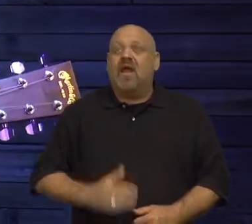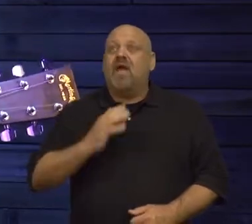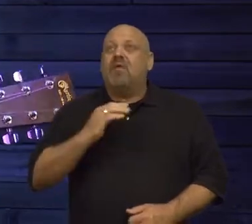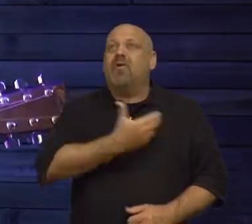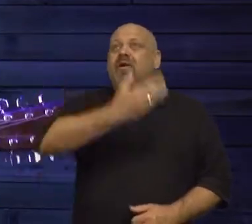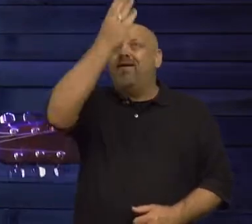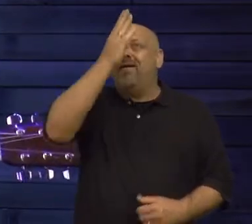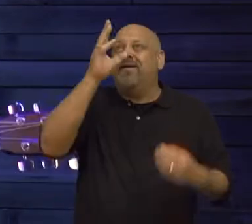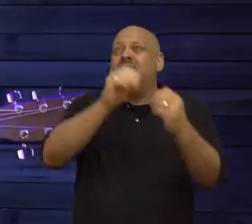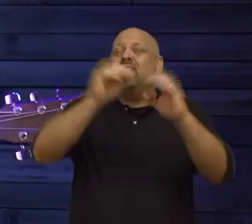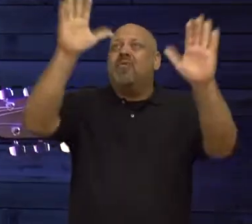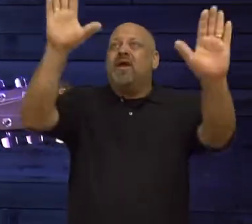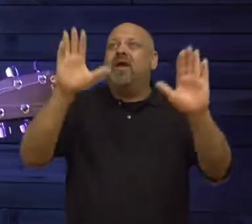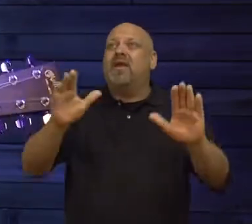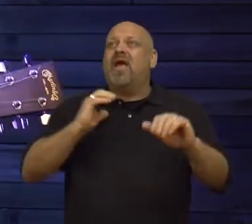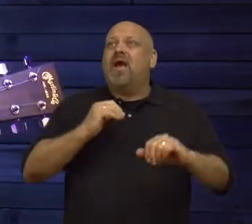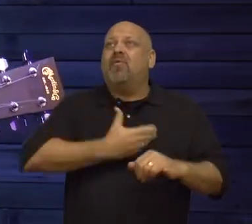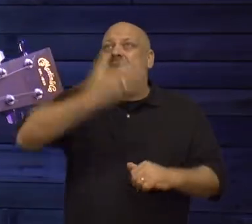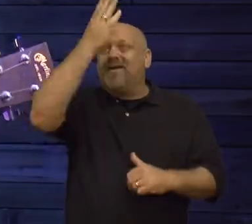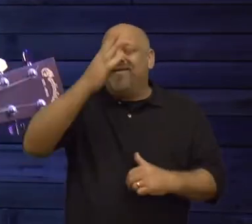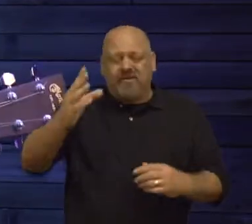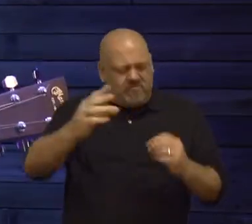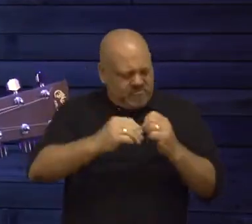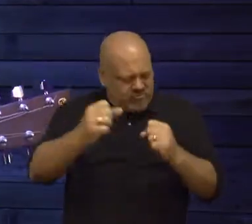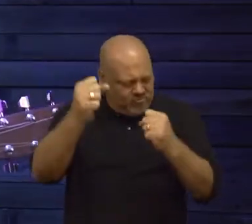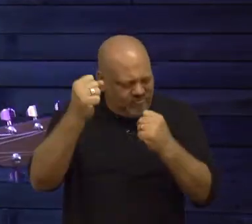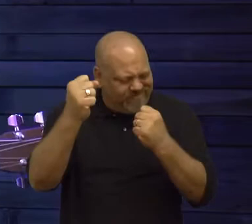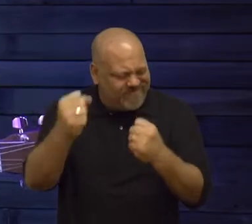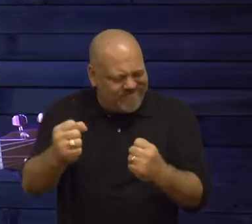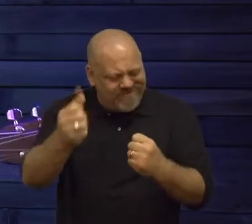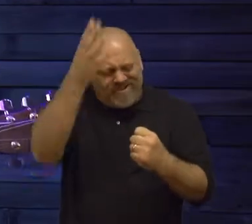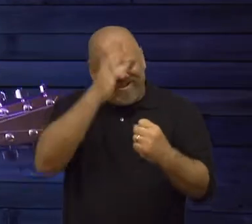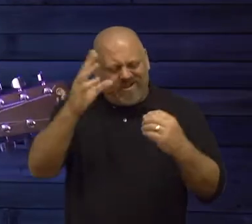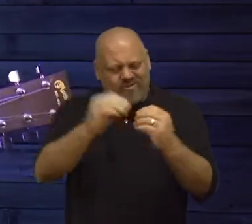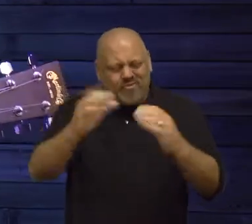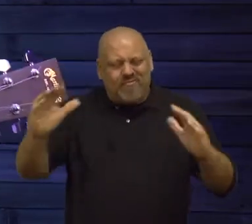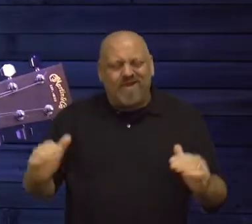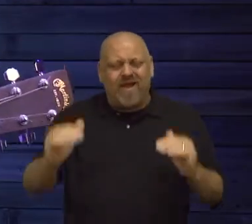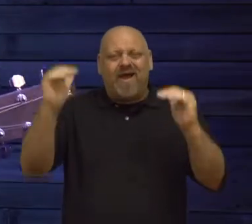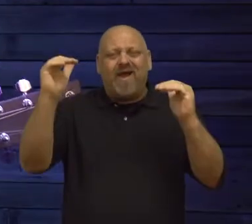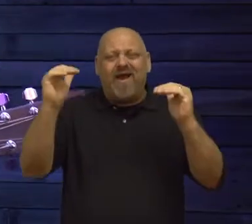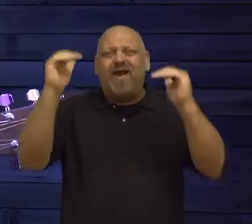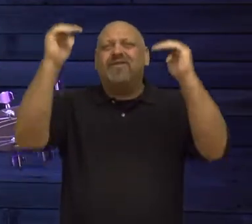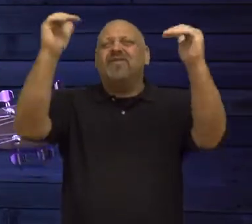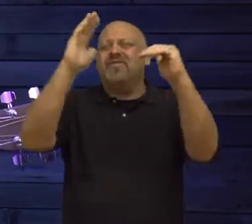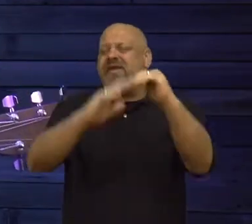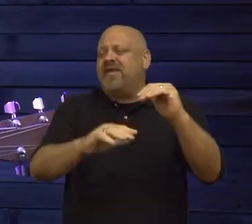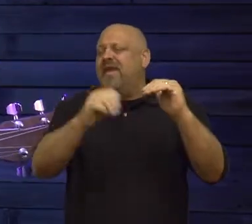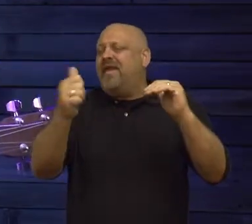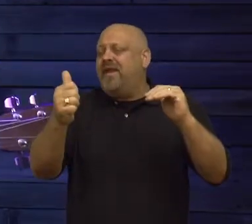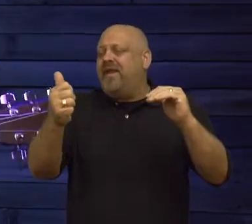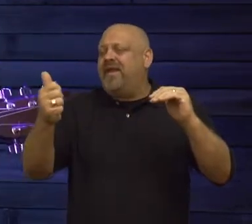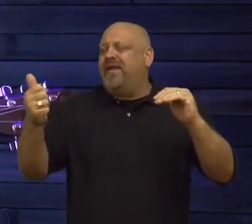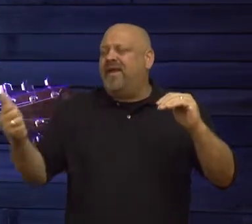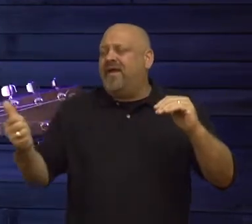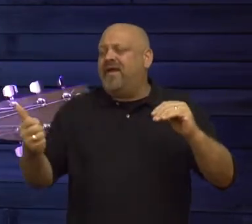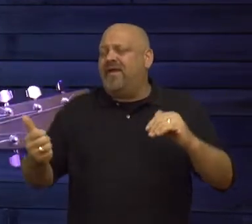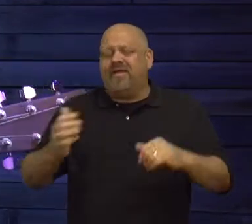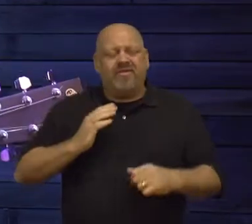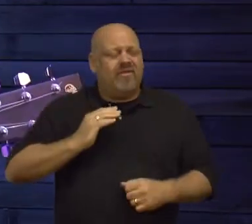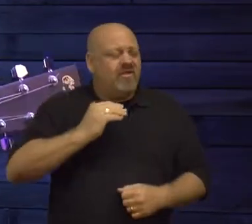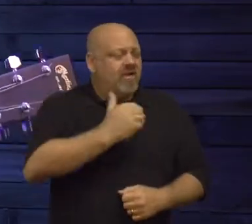against? Cause our God is greater, our God is stronger. God, you are higher than